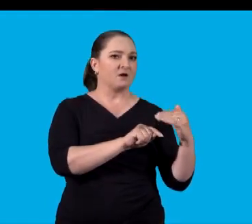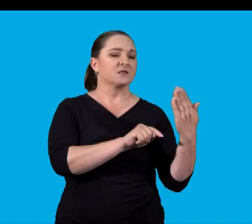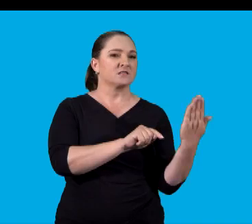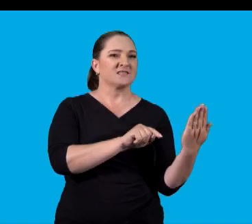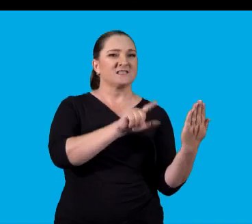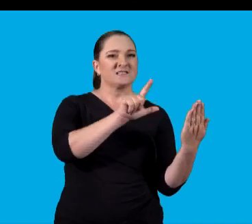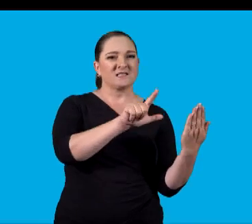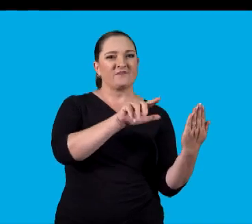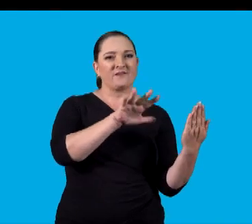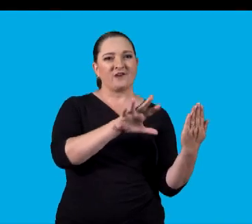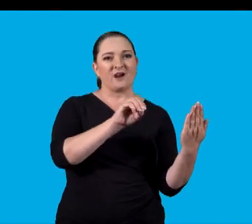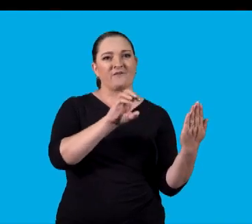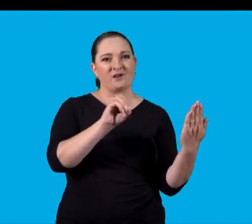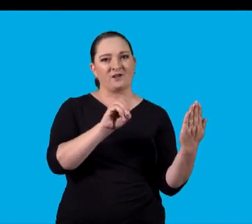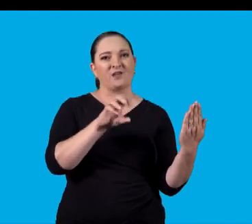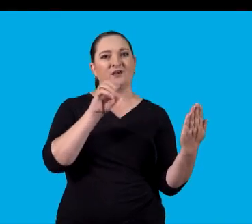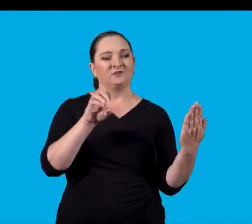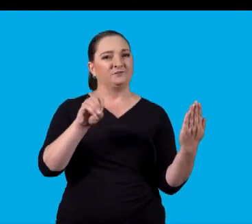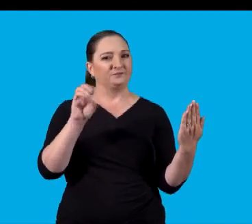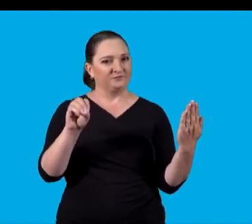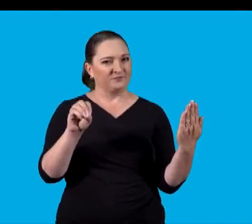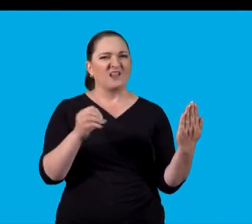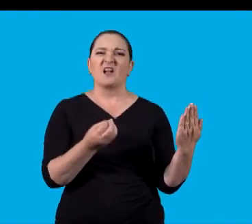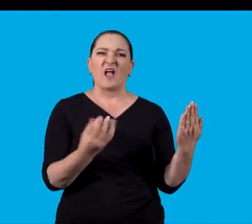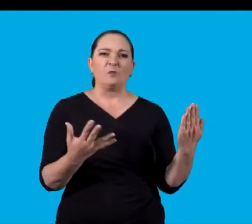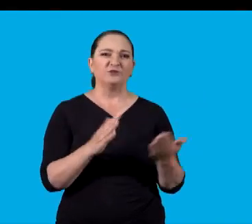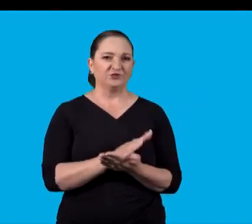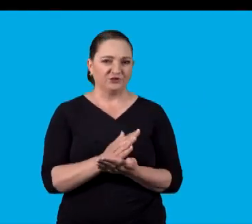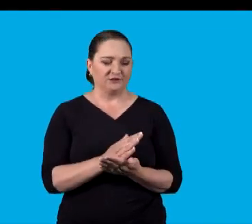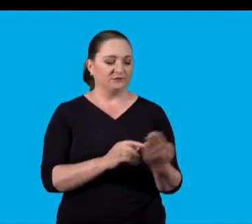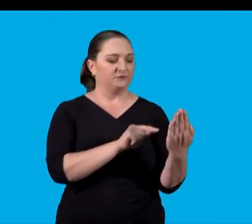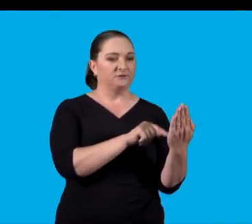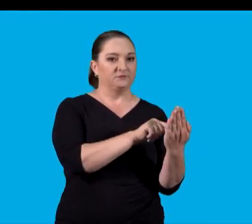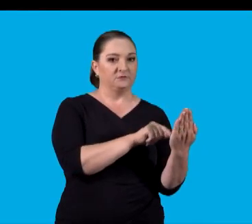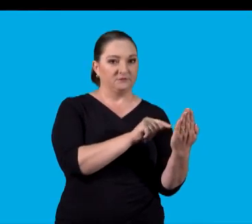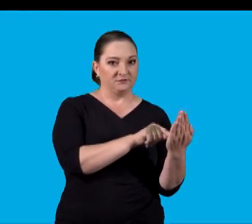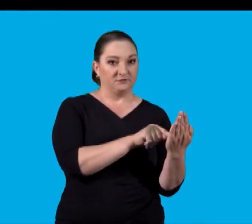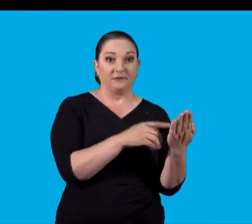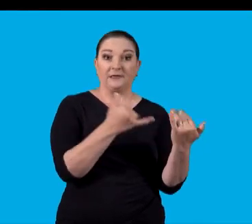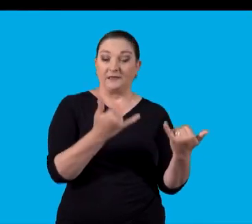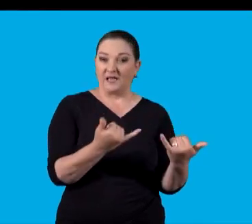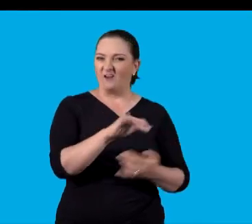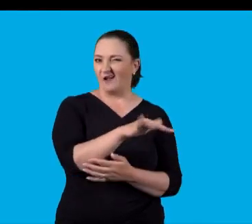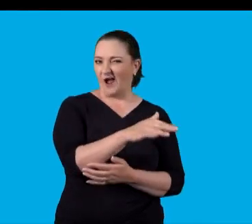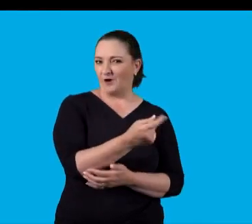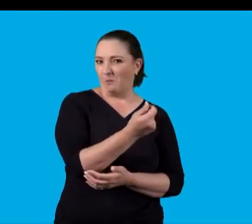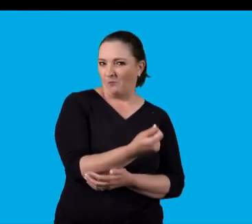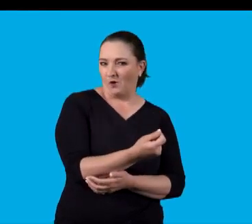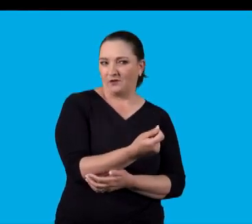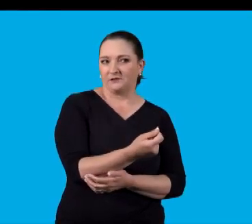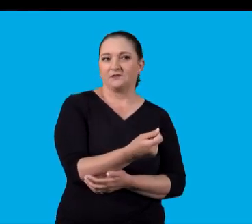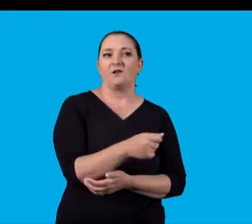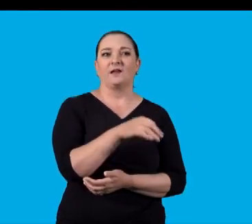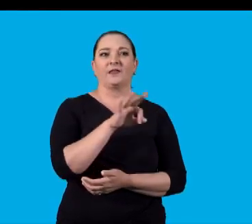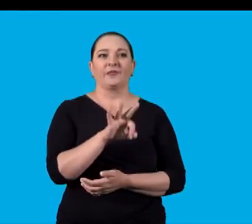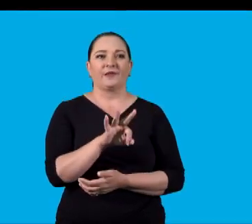26,250,000, and then we say divide by the 7.5 million. That is the number of shares. That will